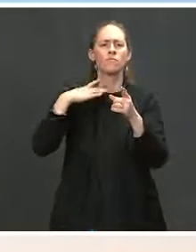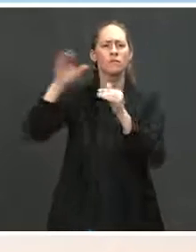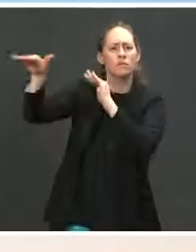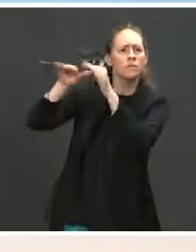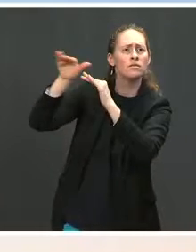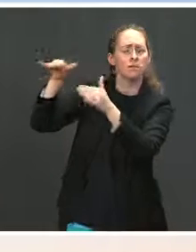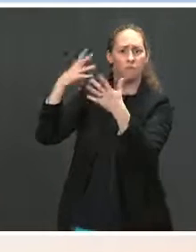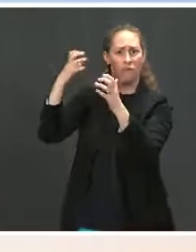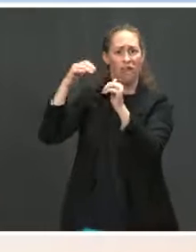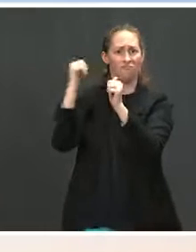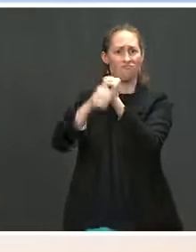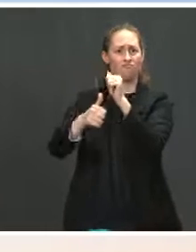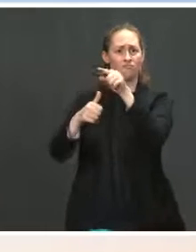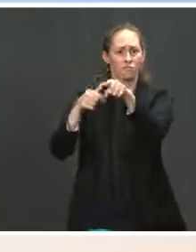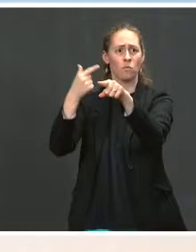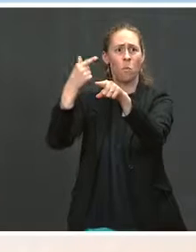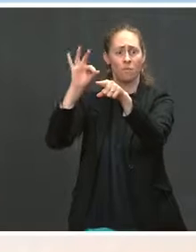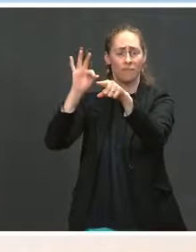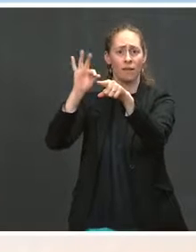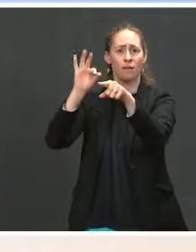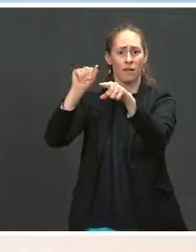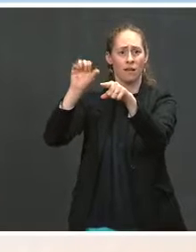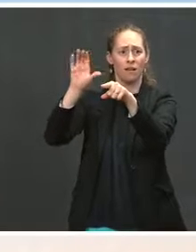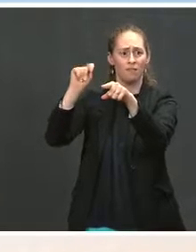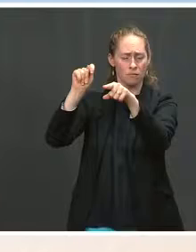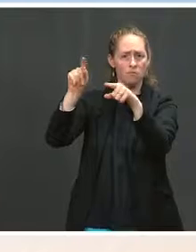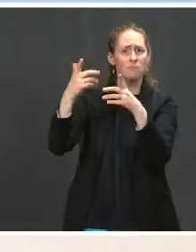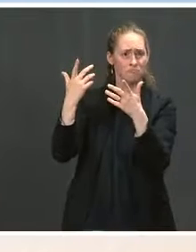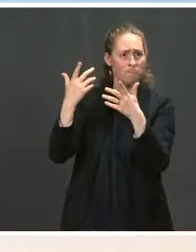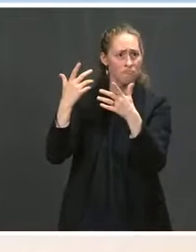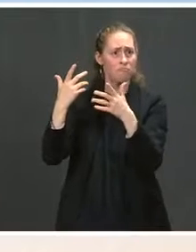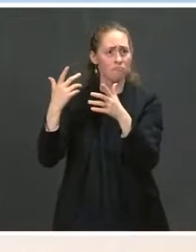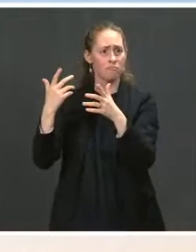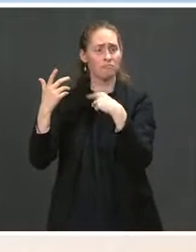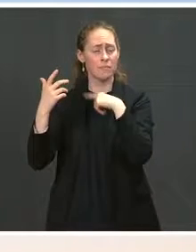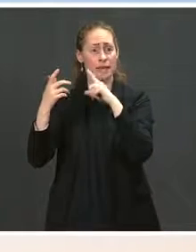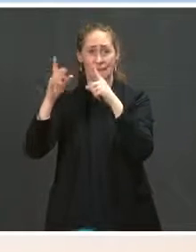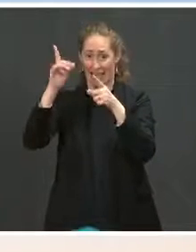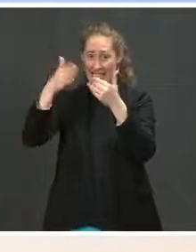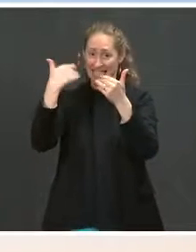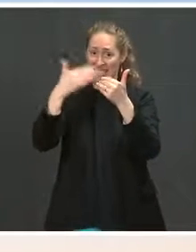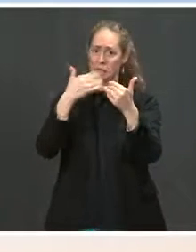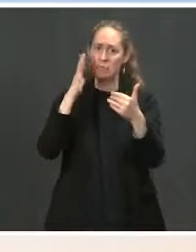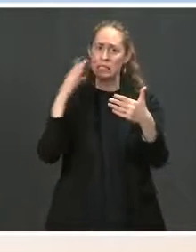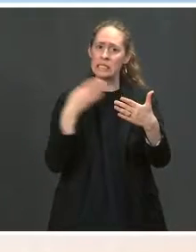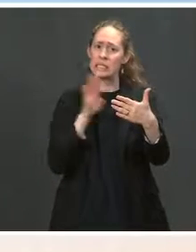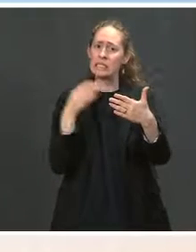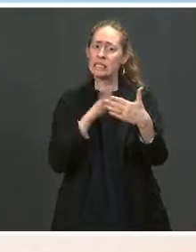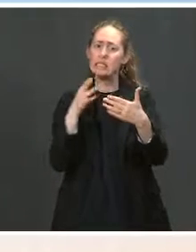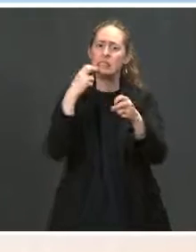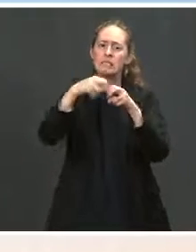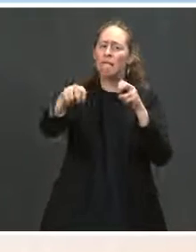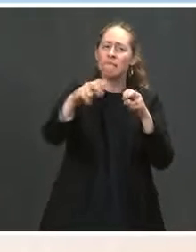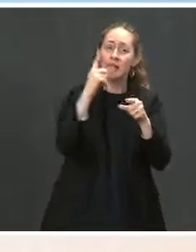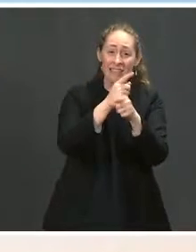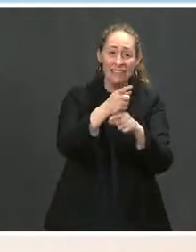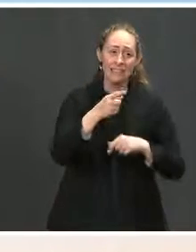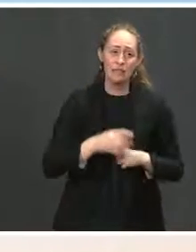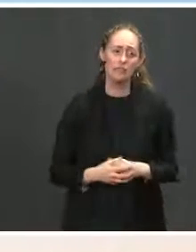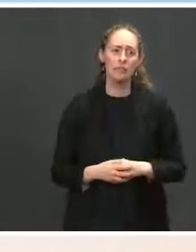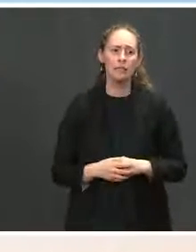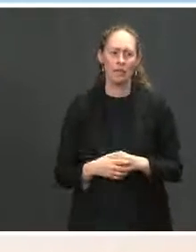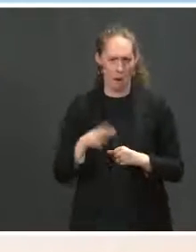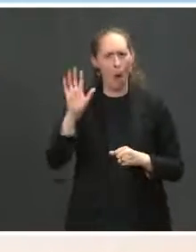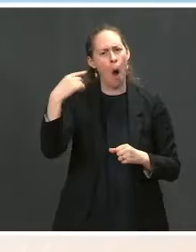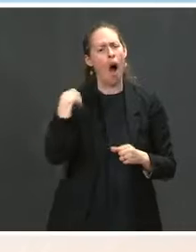that through? Obviously, it's going to face an uphill battle in the lock Senate that we have now. Certainly, we are very engaged in having